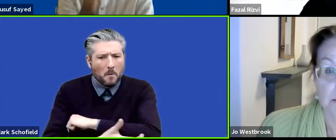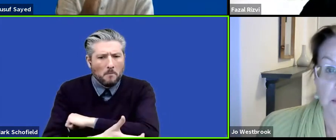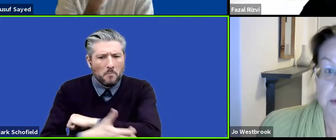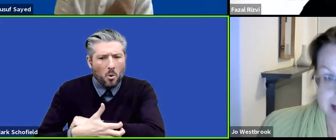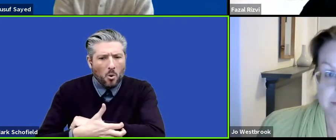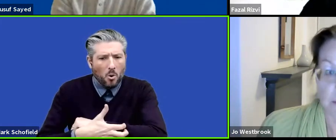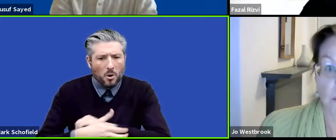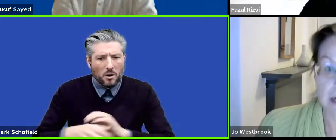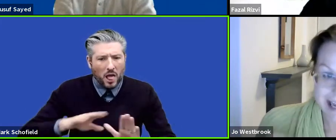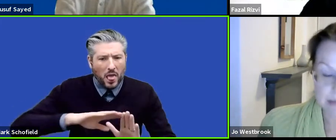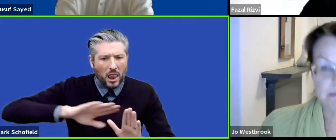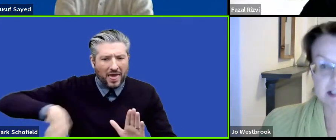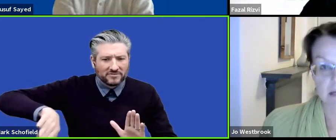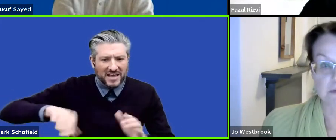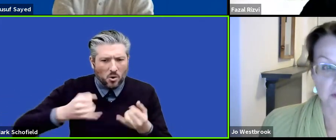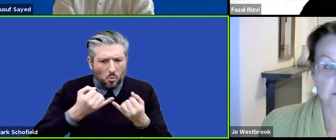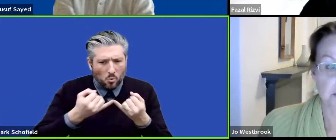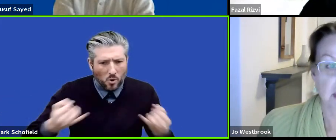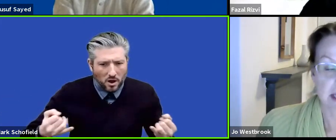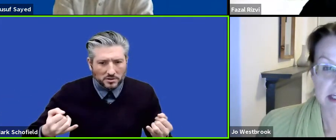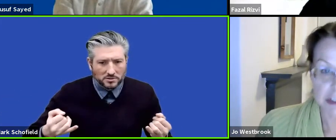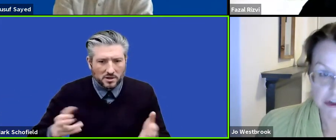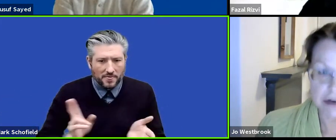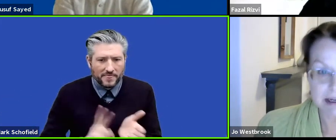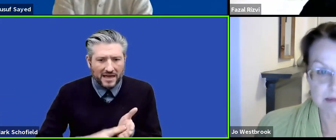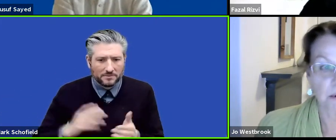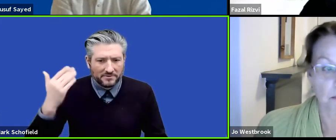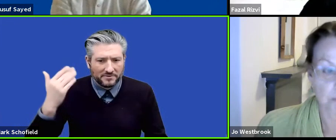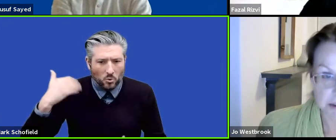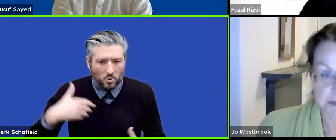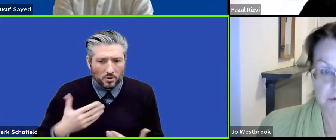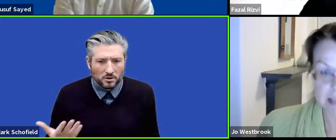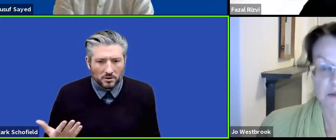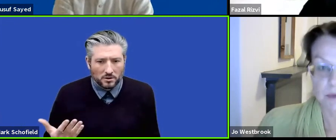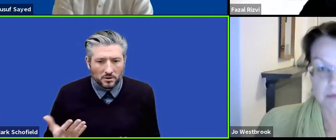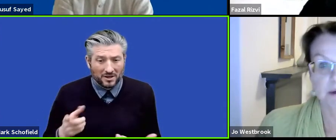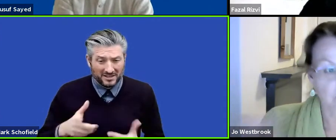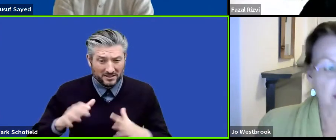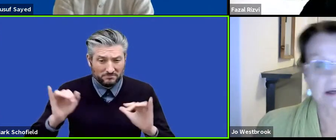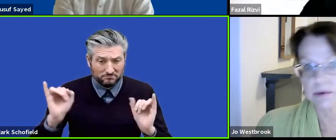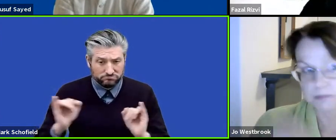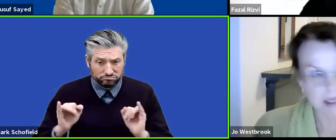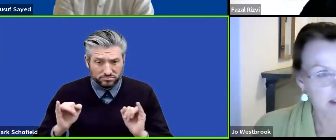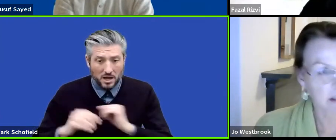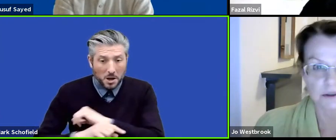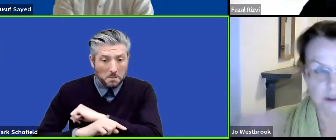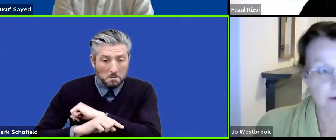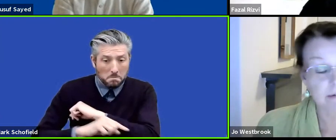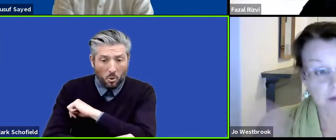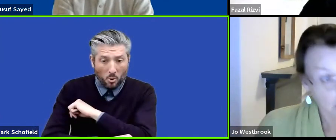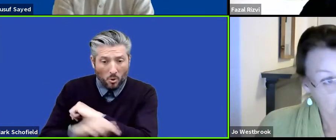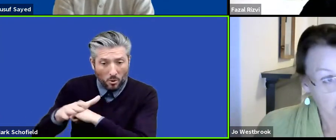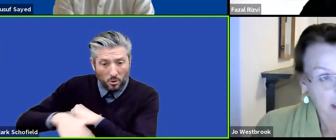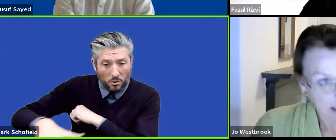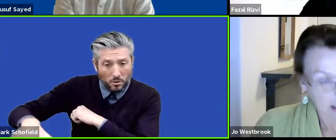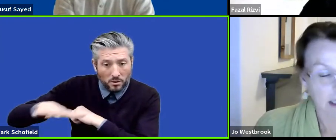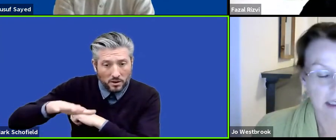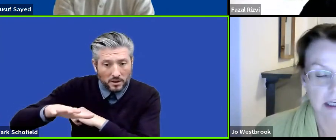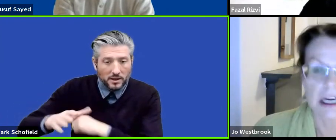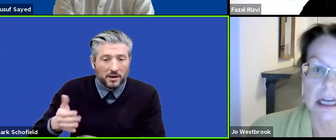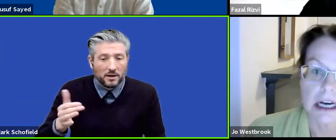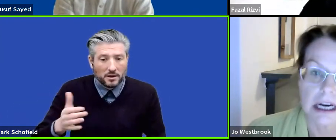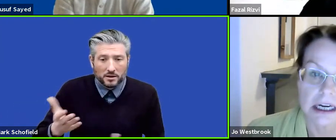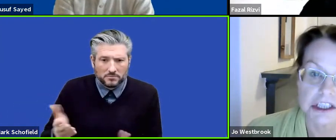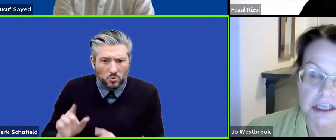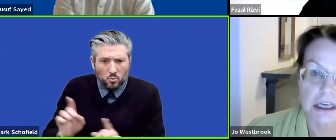than ever? What can be done for those extremely poor, because the rest will be all right with Pearson or whoever